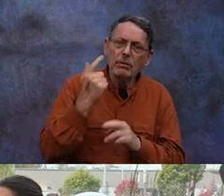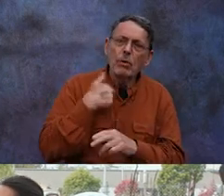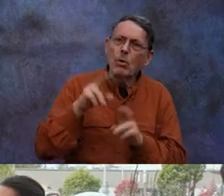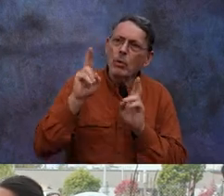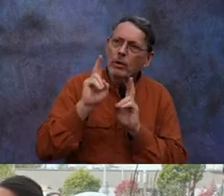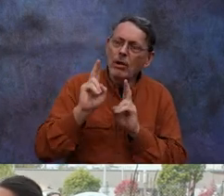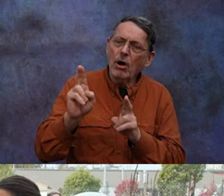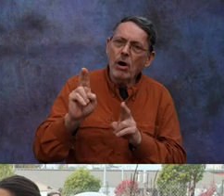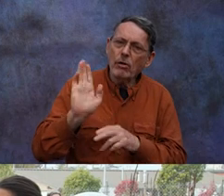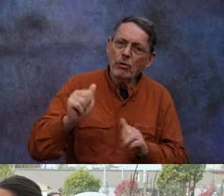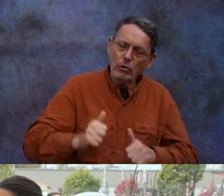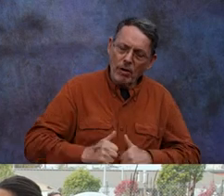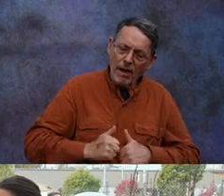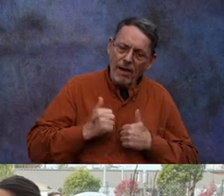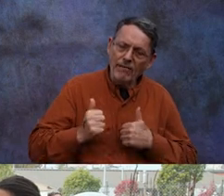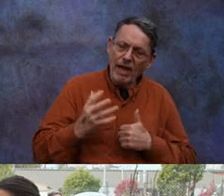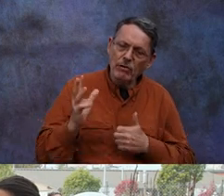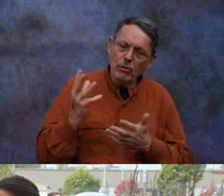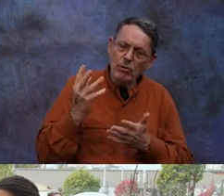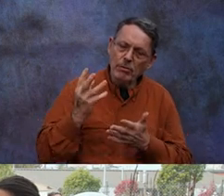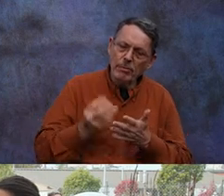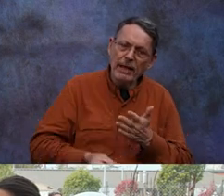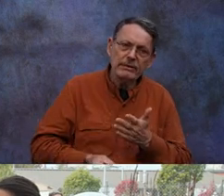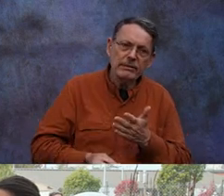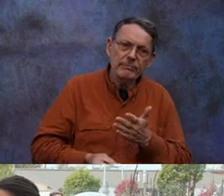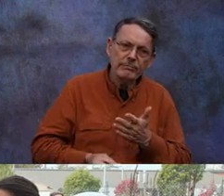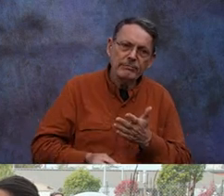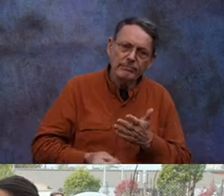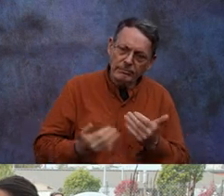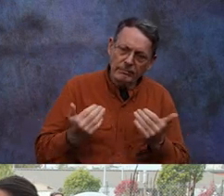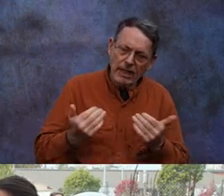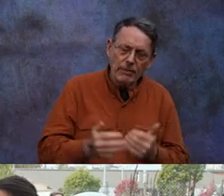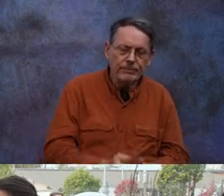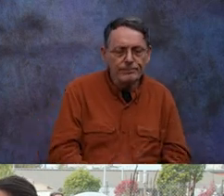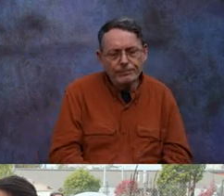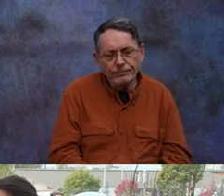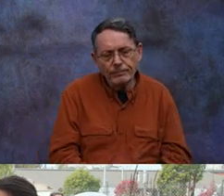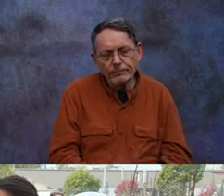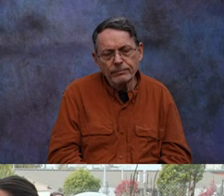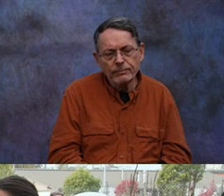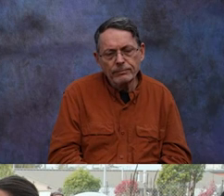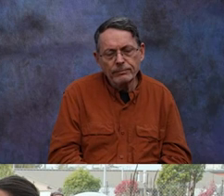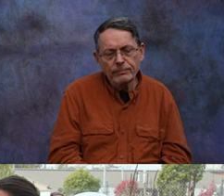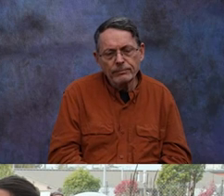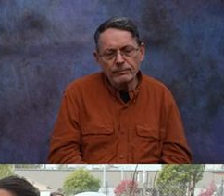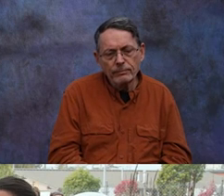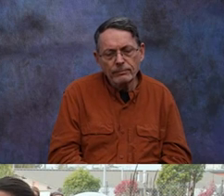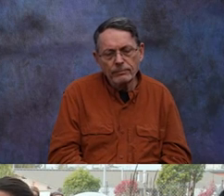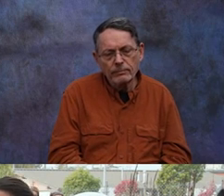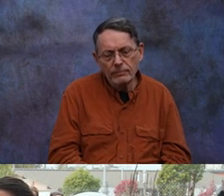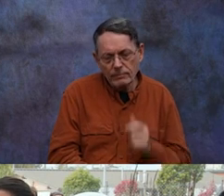respect. We honor your lives and your passing. Here, now.